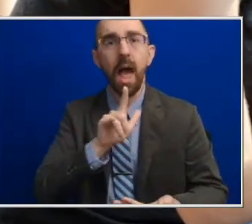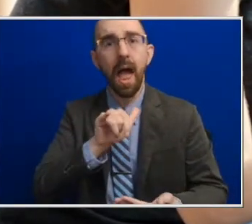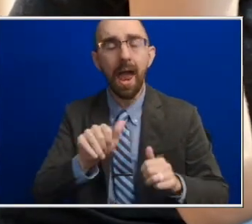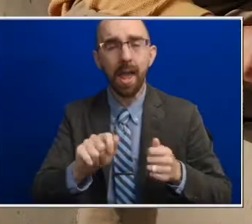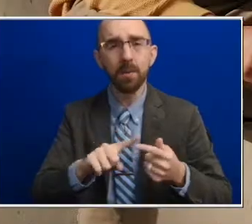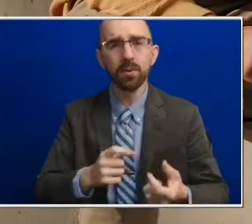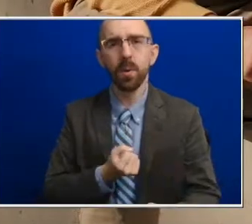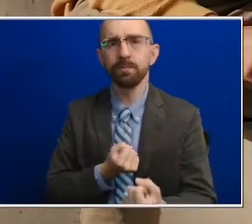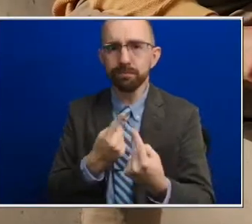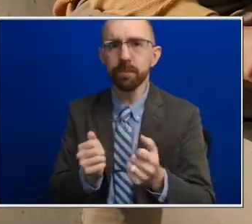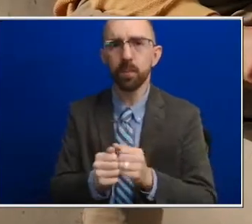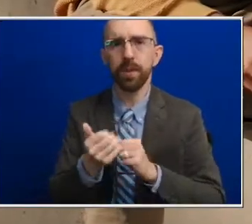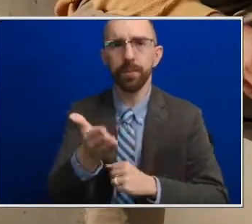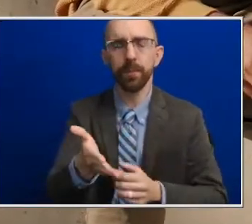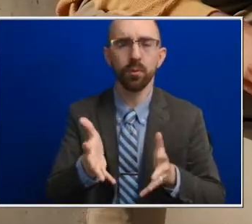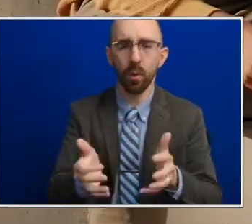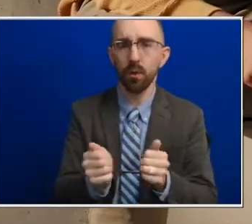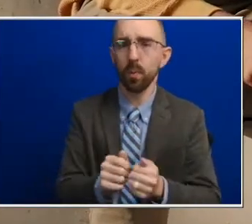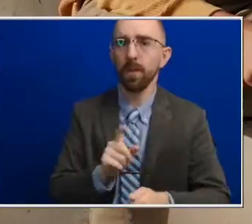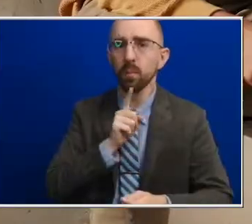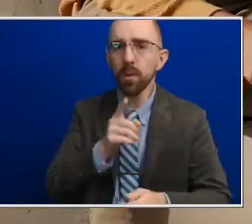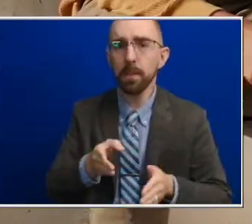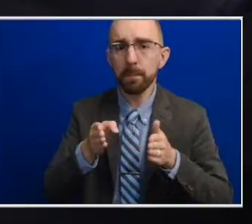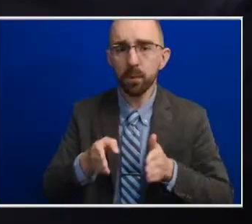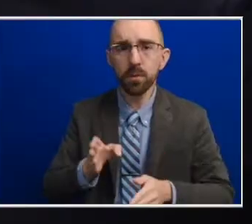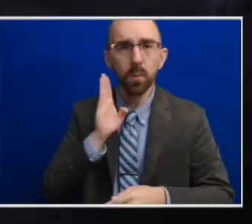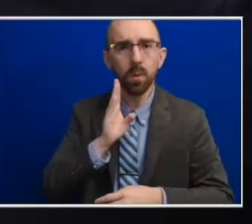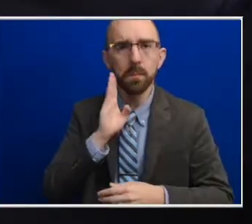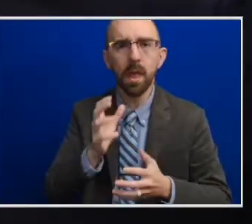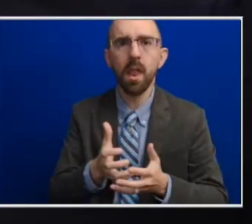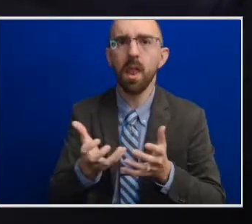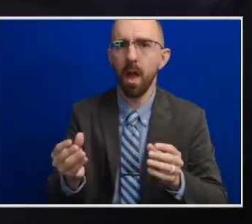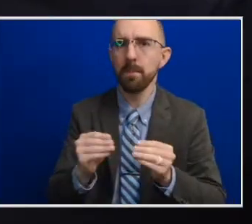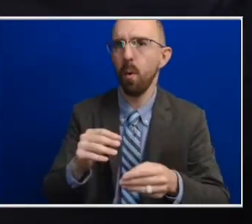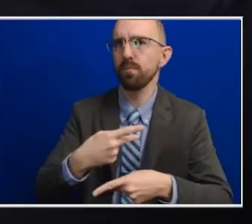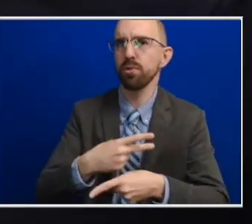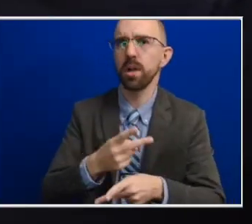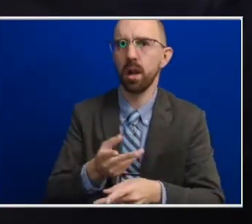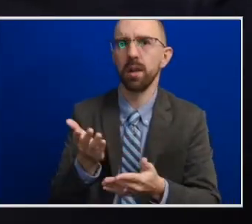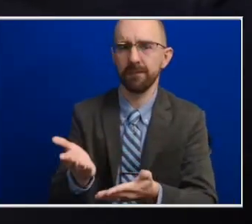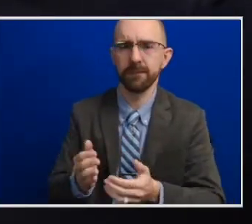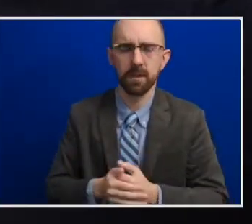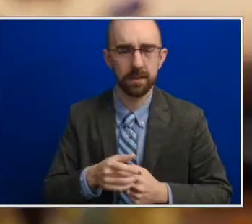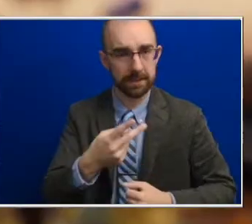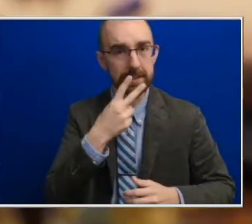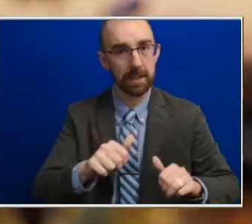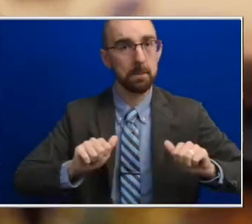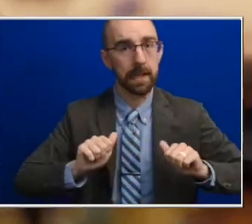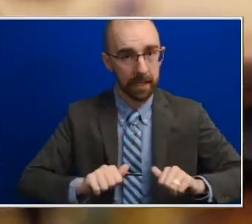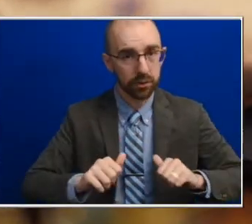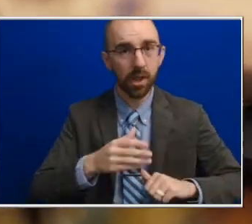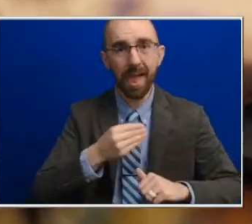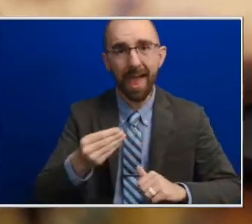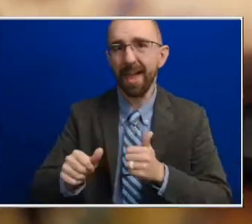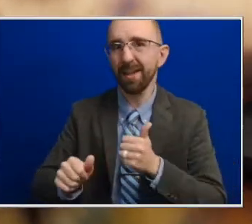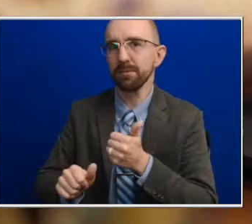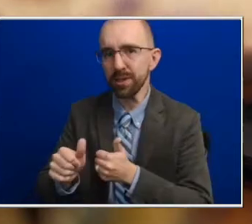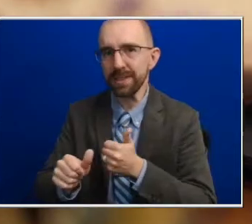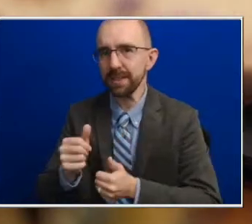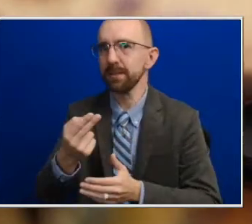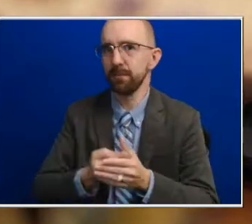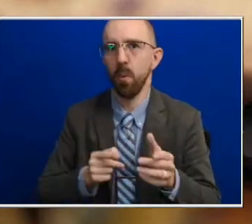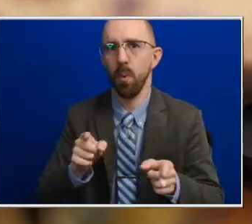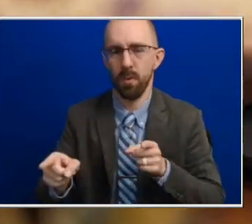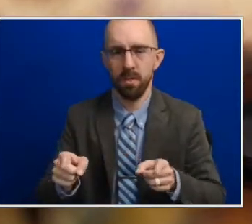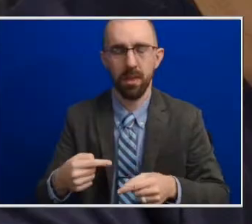you. Talking to a real person would be a lot more productive. He sees the potential and the risks. I'm both excited